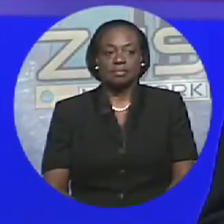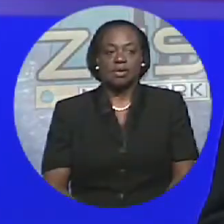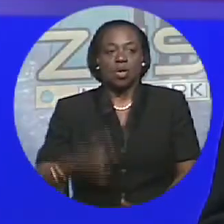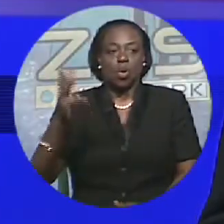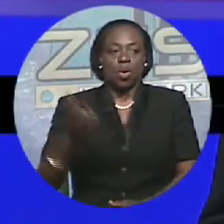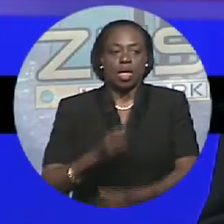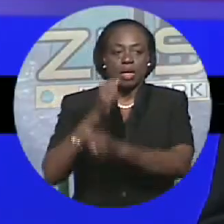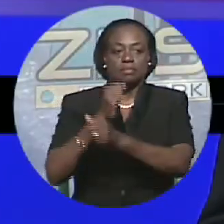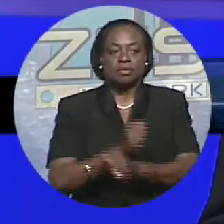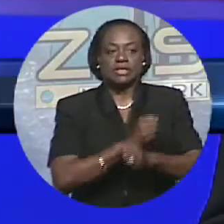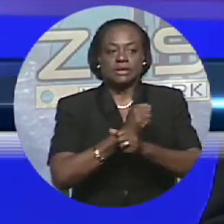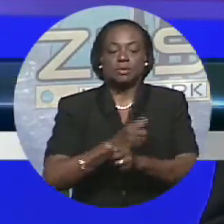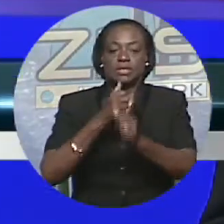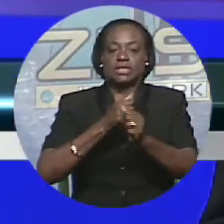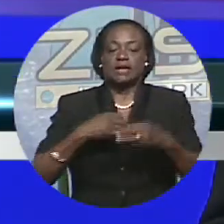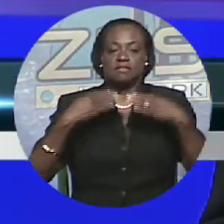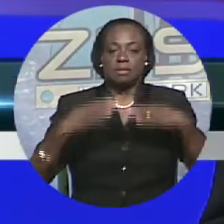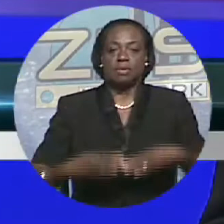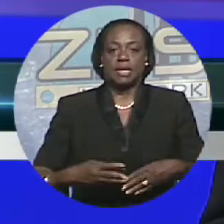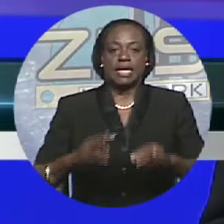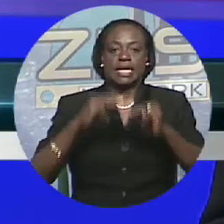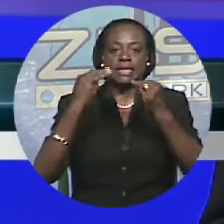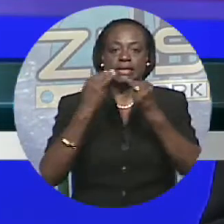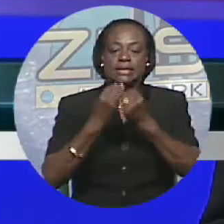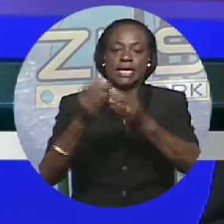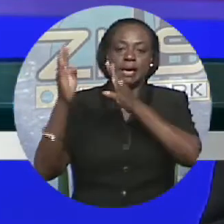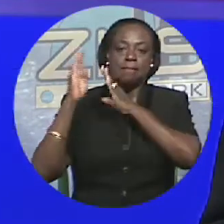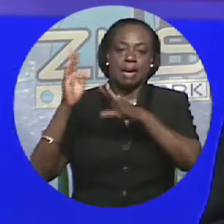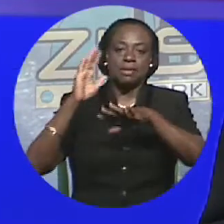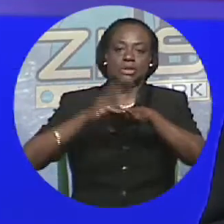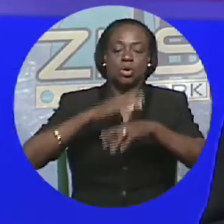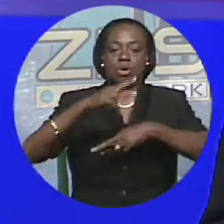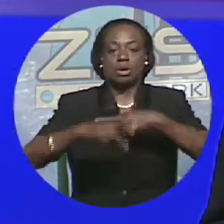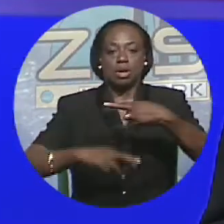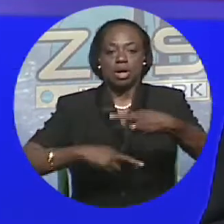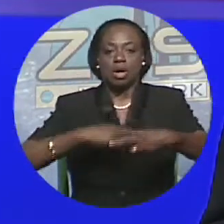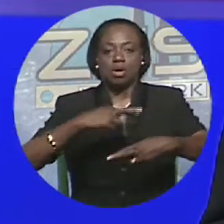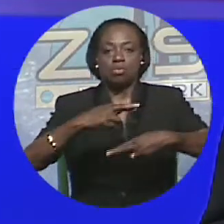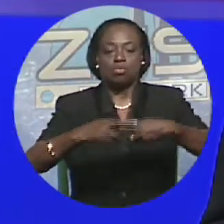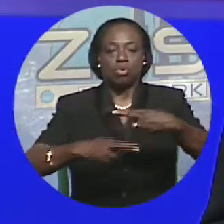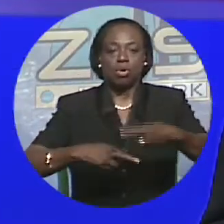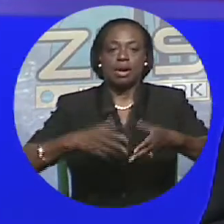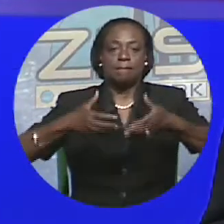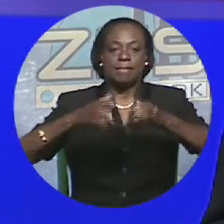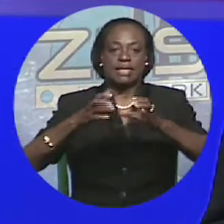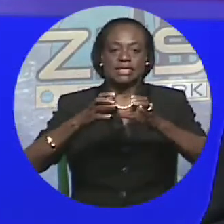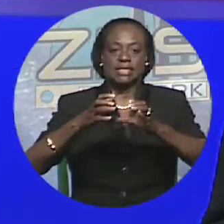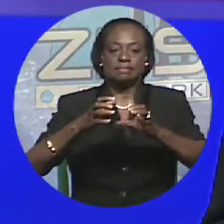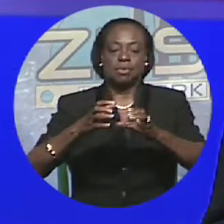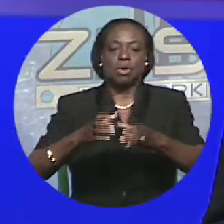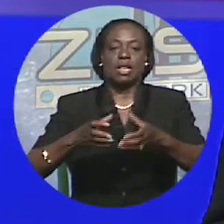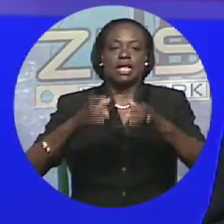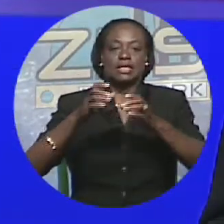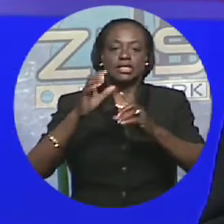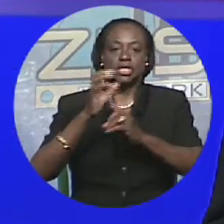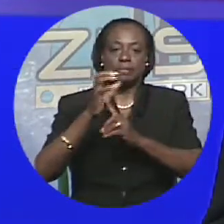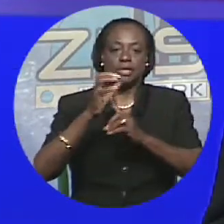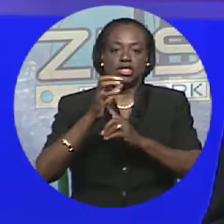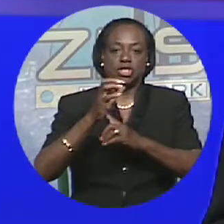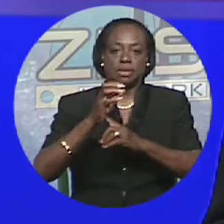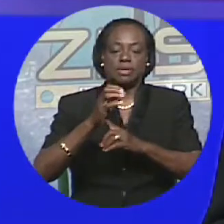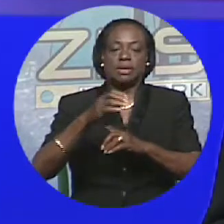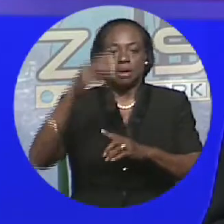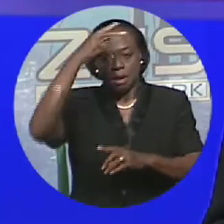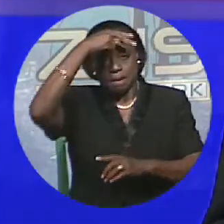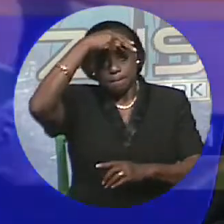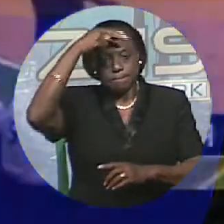Welcome to sports, everybody. Team Bahamas on a roll at the Caribbean Basketball Championships in the British Virgin Islands. Last